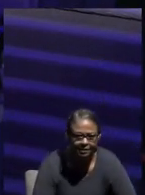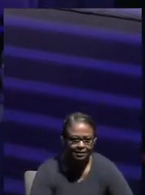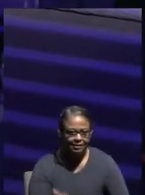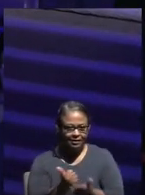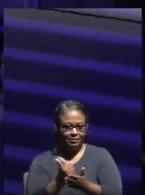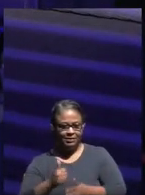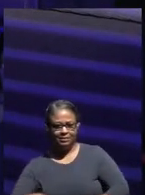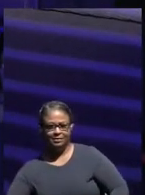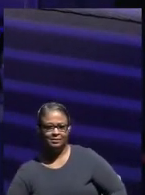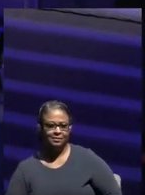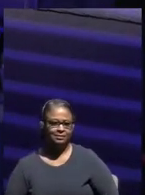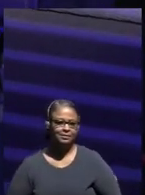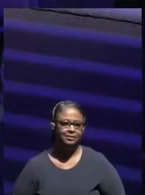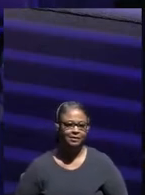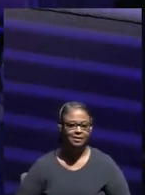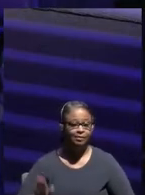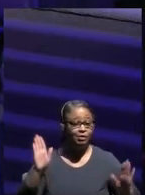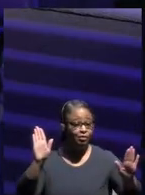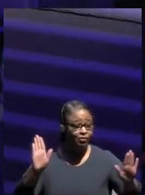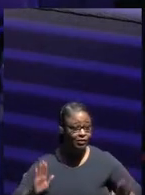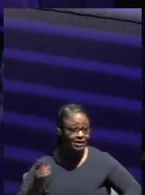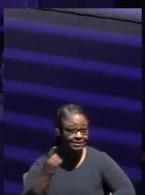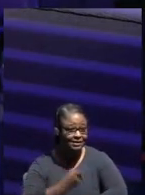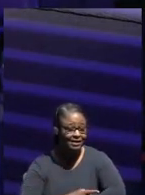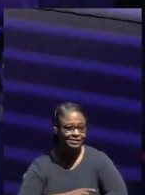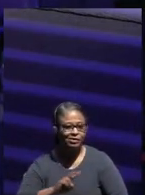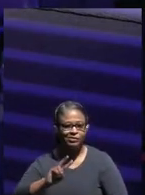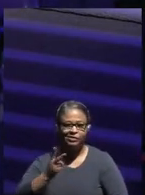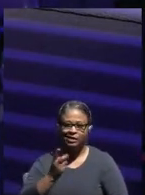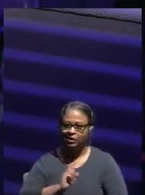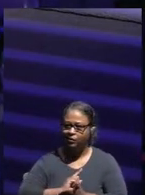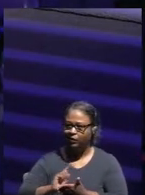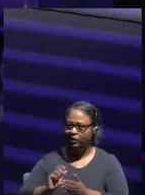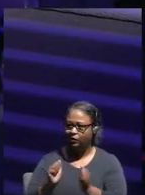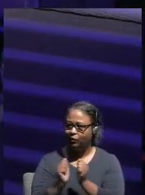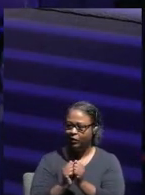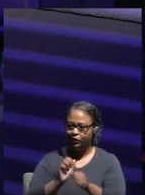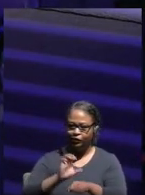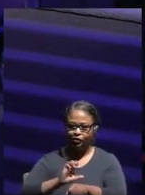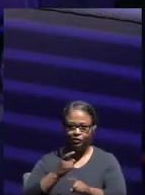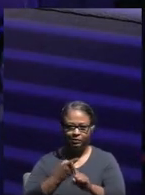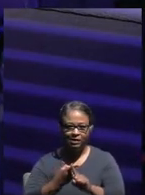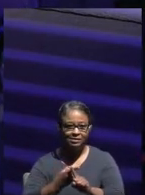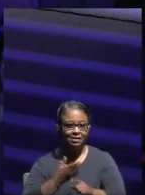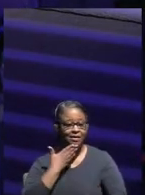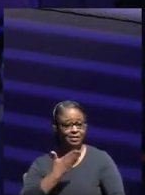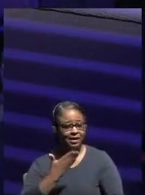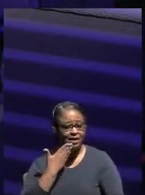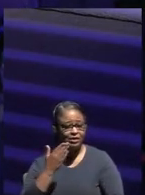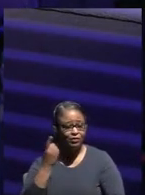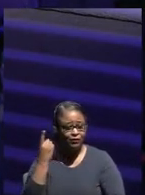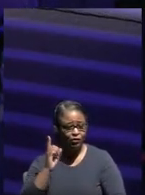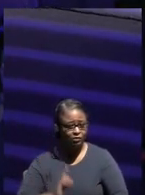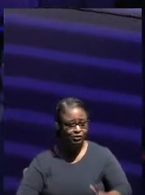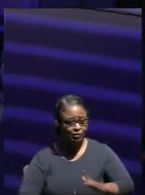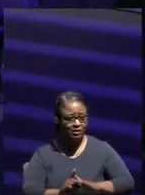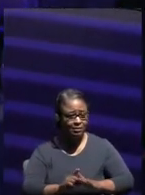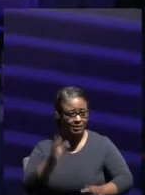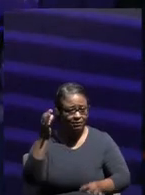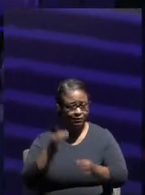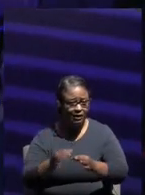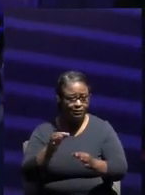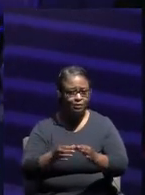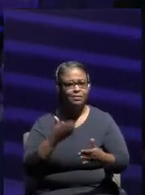Amen. And what a great day it is. This is our second week in Church Plus, and I thank you for being faithful